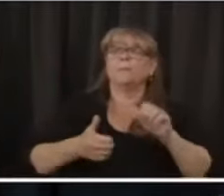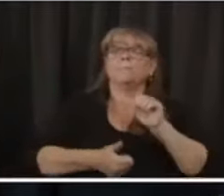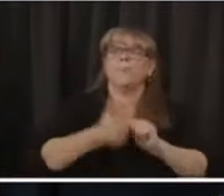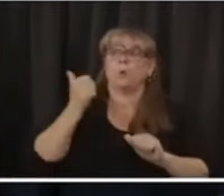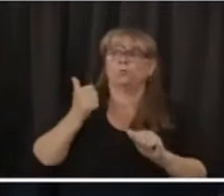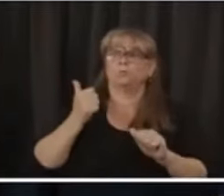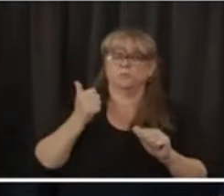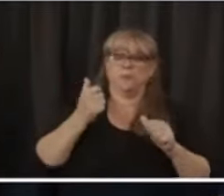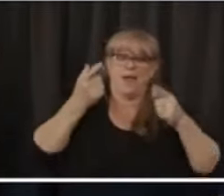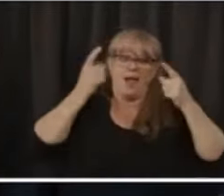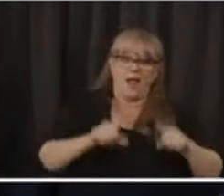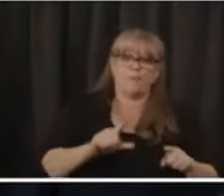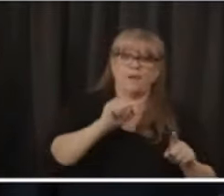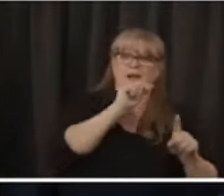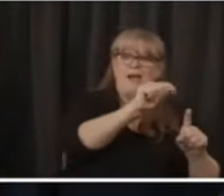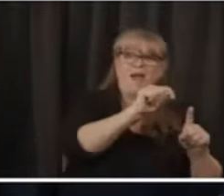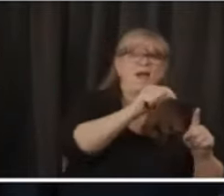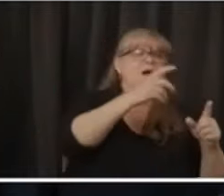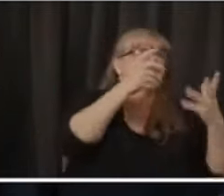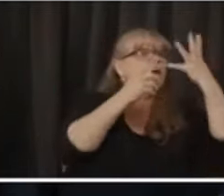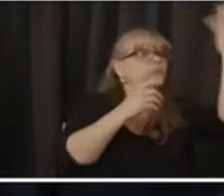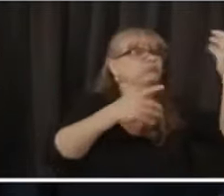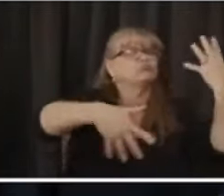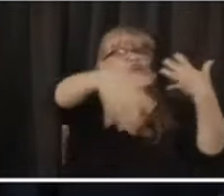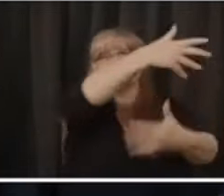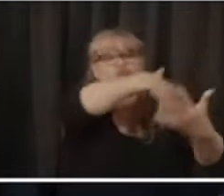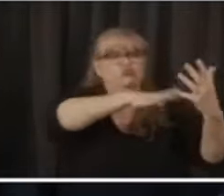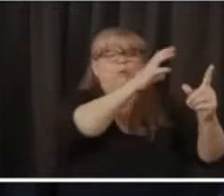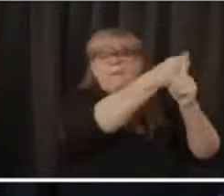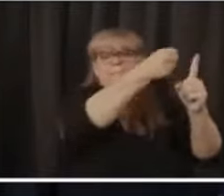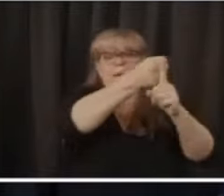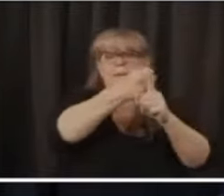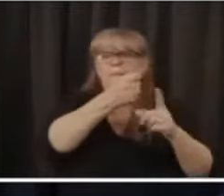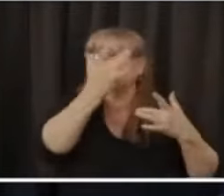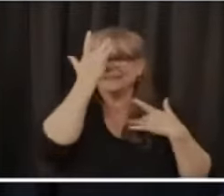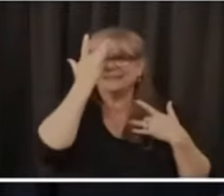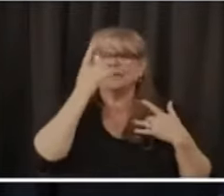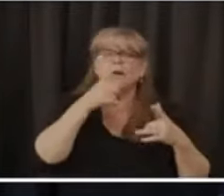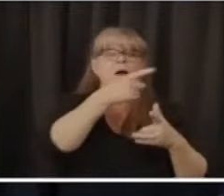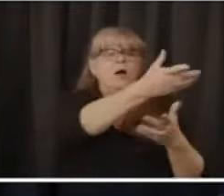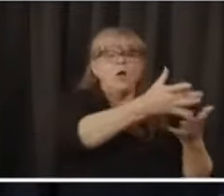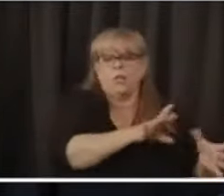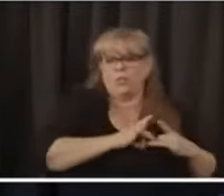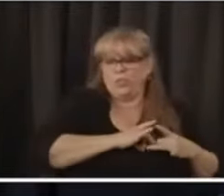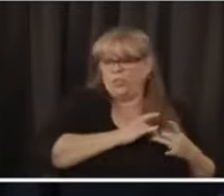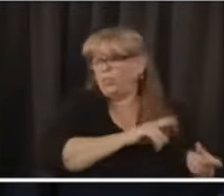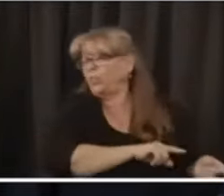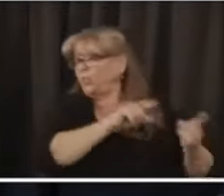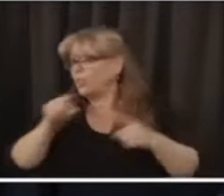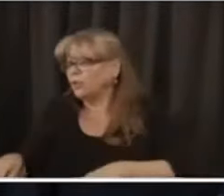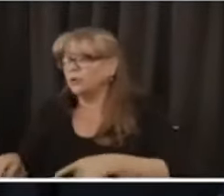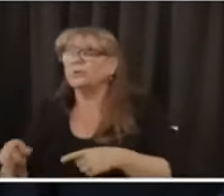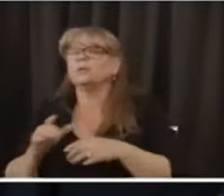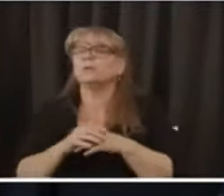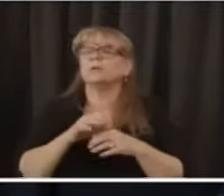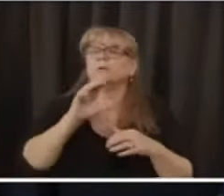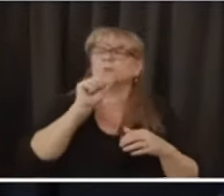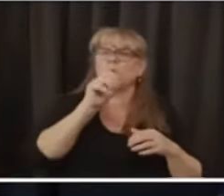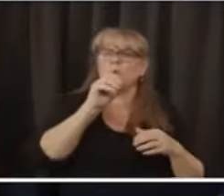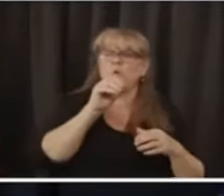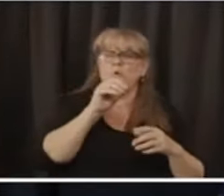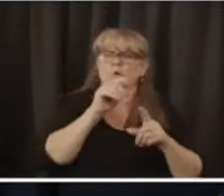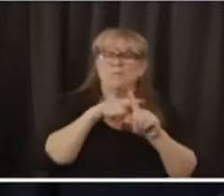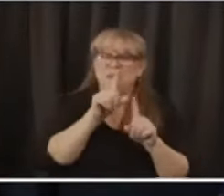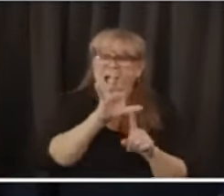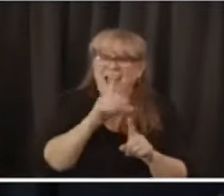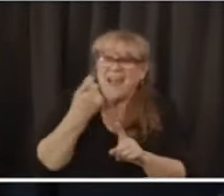the actual school? Yeah, kids have been back in school in many districts all year long. In other districts, they've been back since January. This is a more recent phenomena.